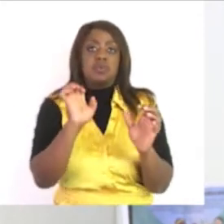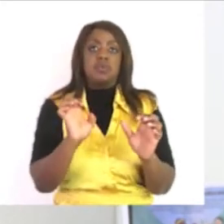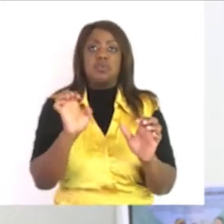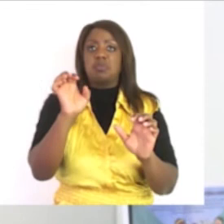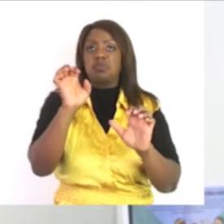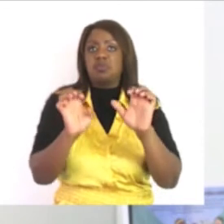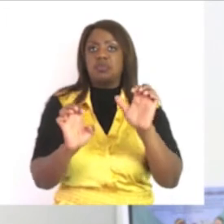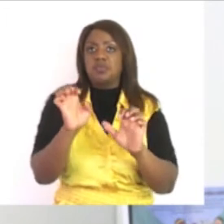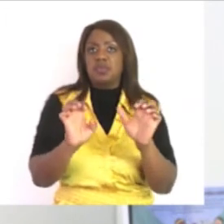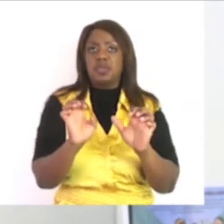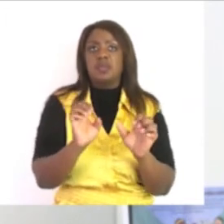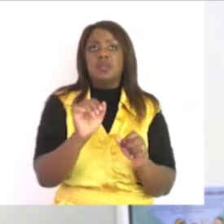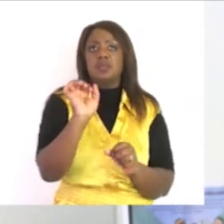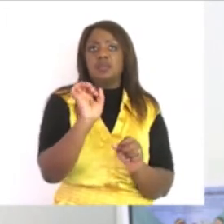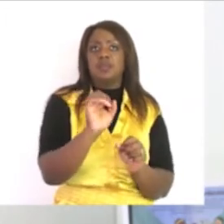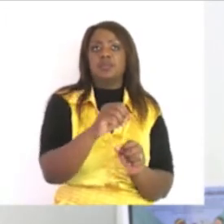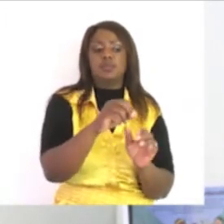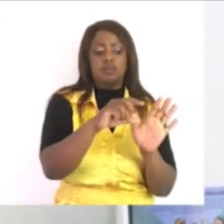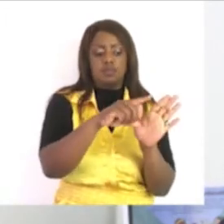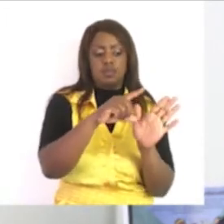the estimate will be a 2